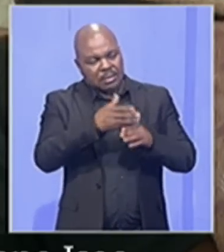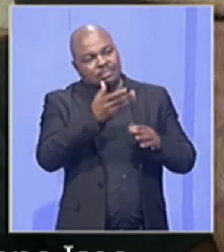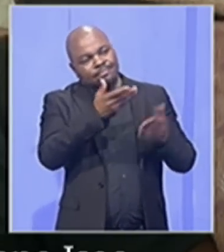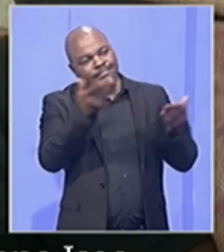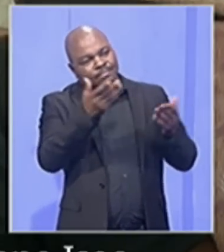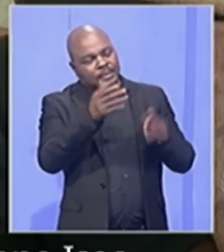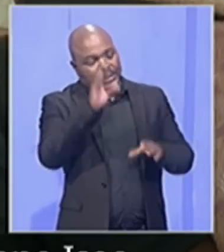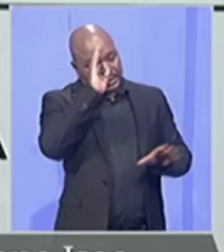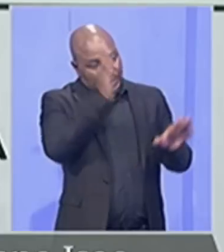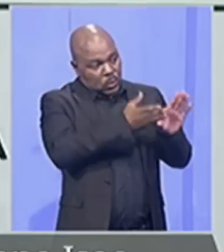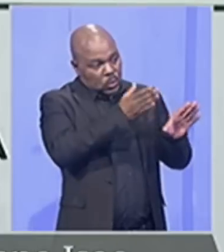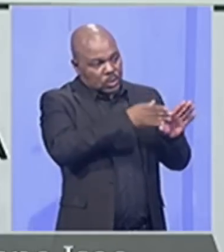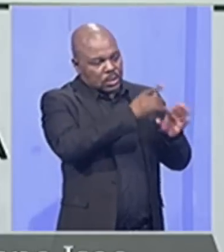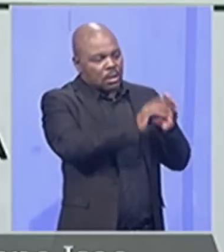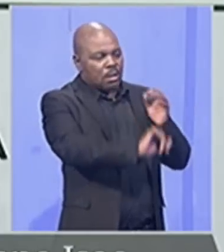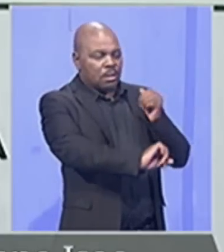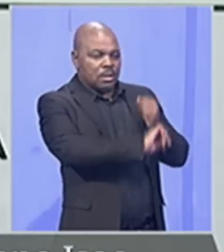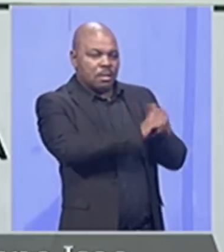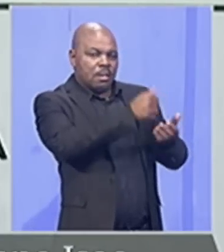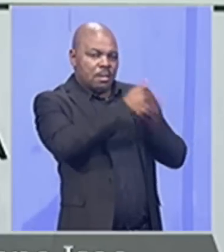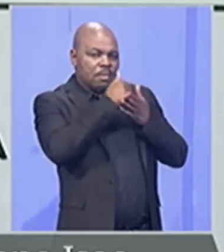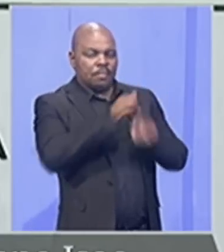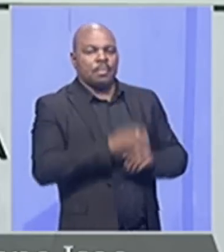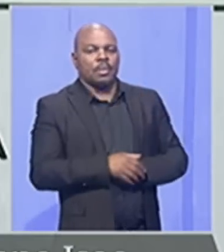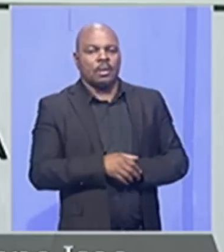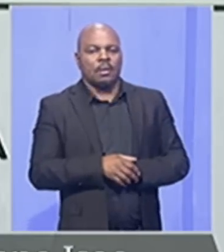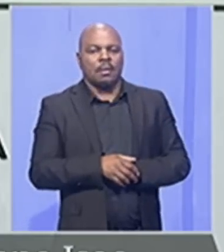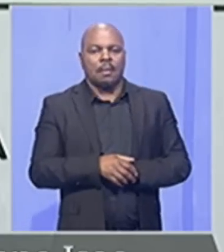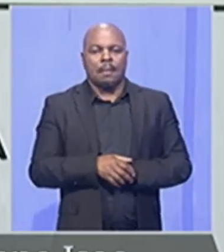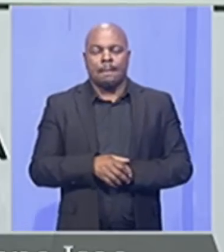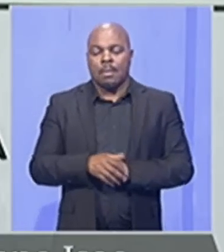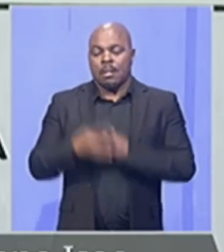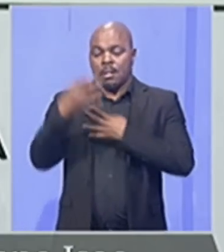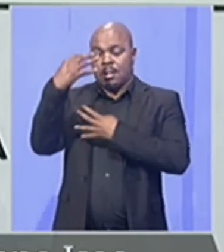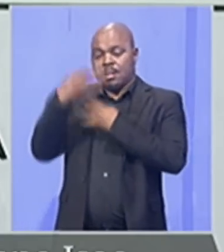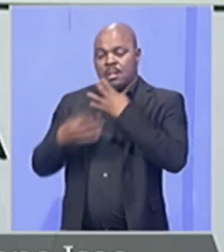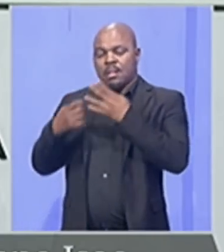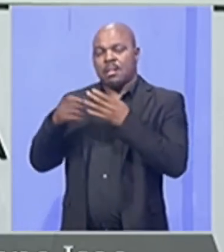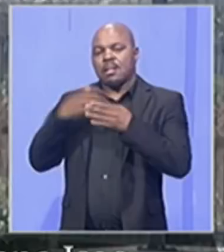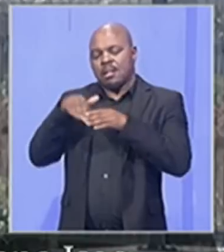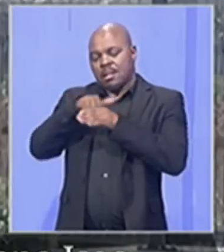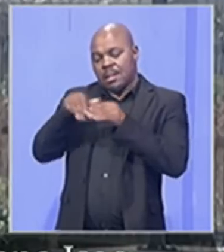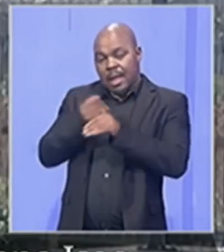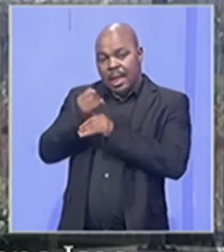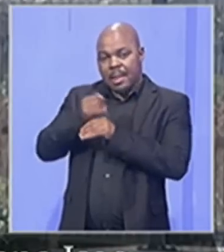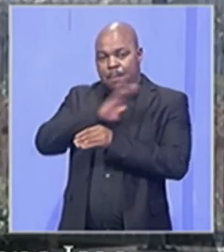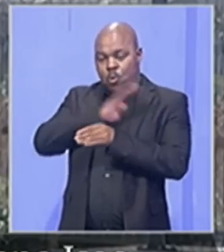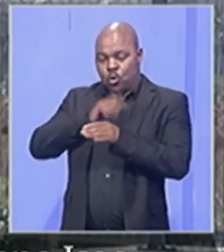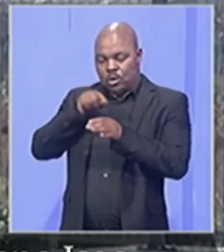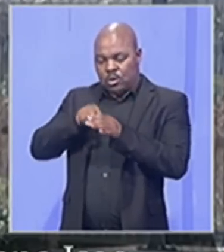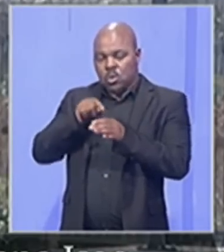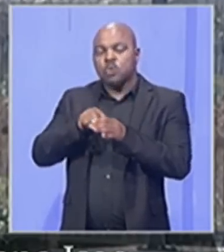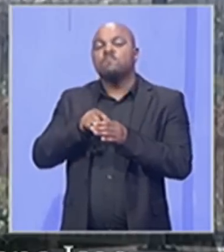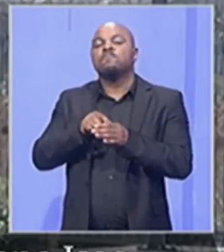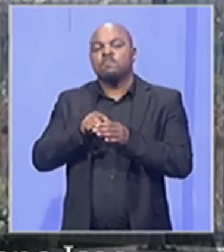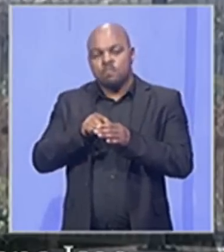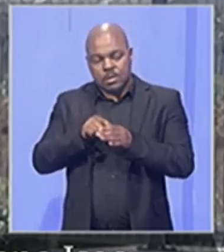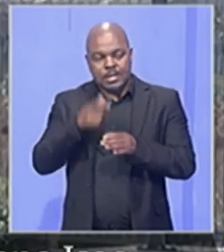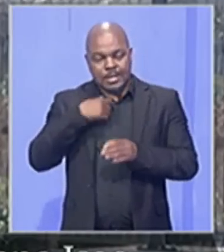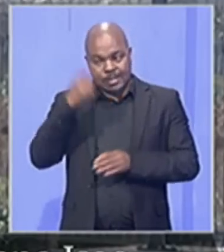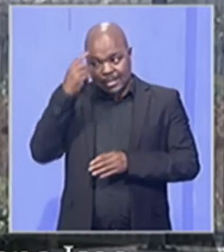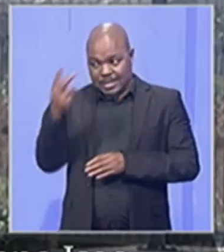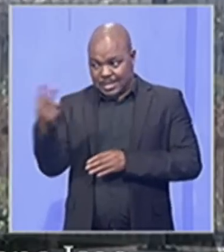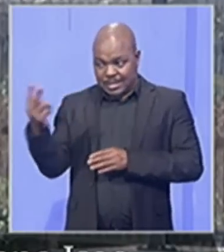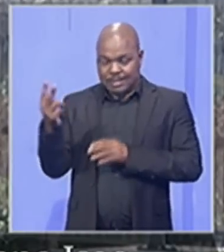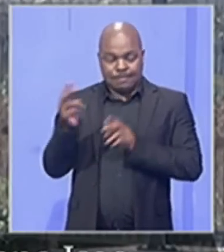di psychologisting. Ga jaana ka thuso ya boto ya parolo go tswa kwa ditirelong tsa kgopololo, o na le tšhono ya go kopana le babeteledi ba